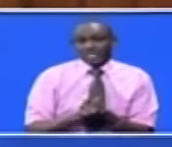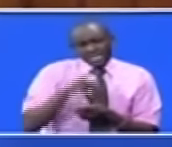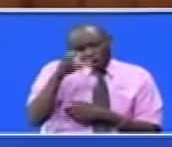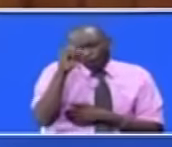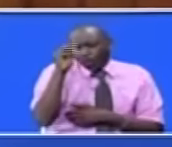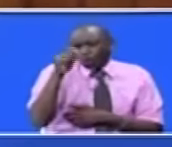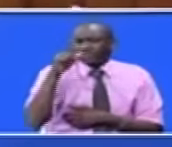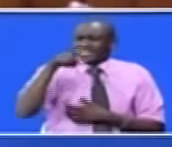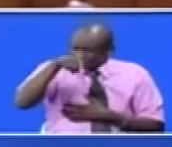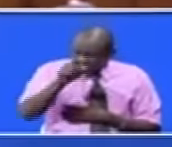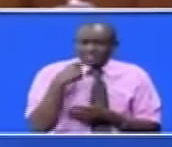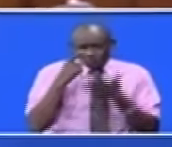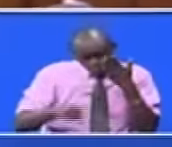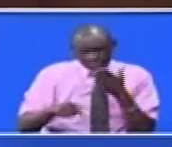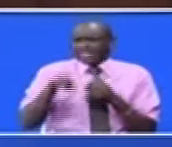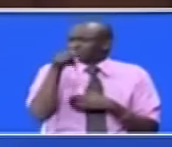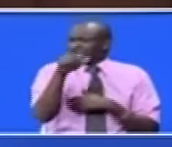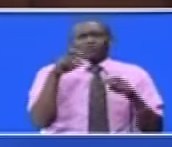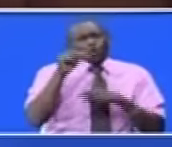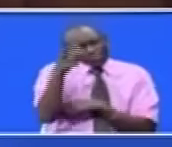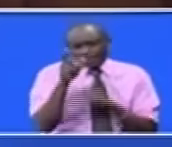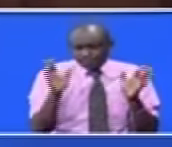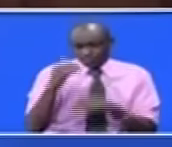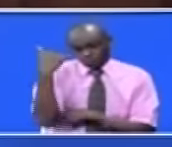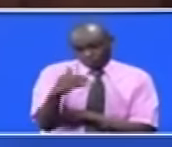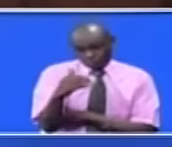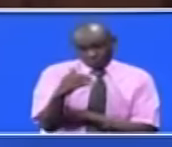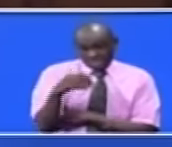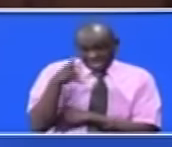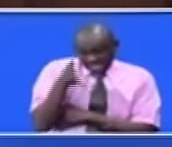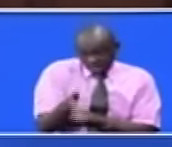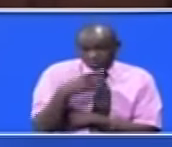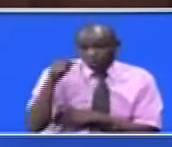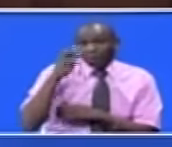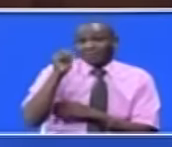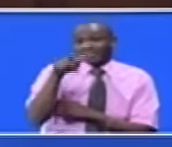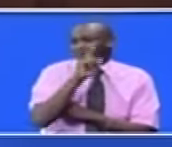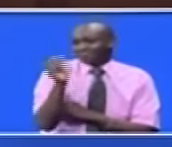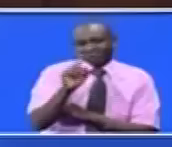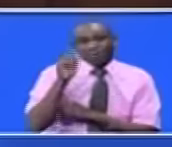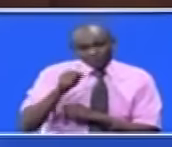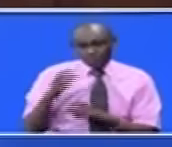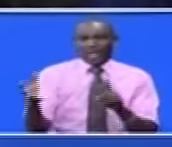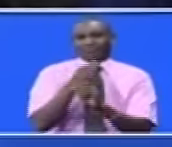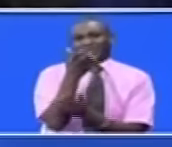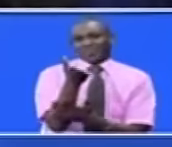Omollo said Kitili instructed General Service Unit officers based at Mkoa in Lamu not to go to Mpeketoni to avoid being